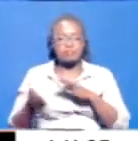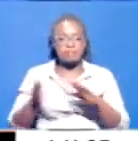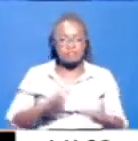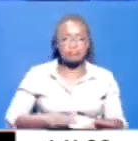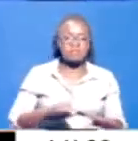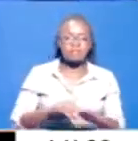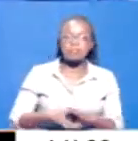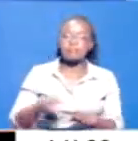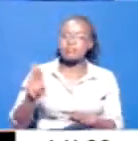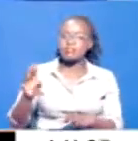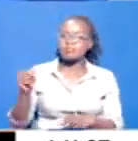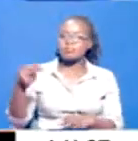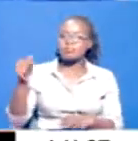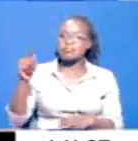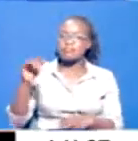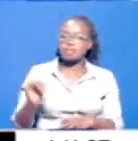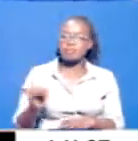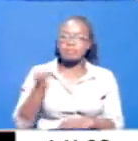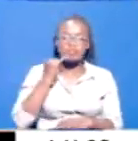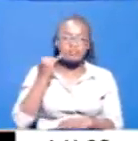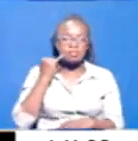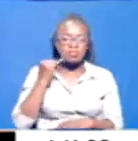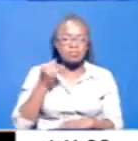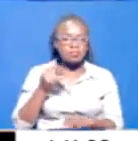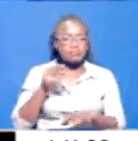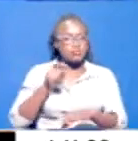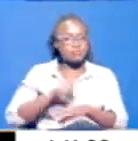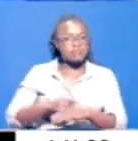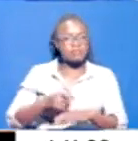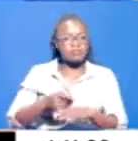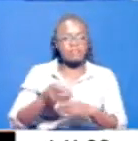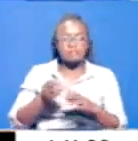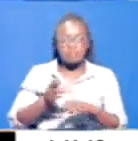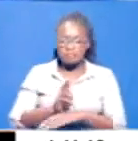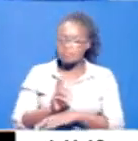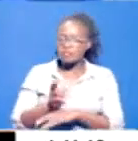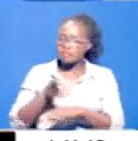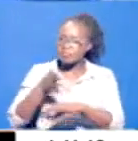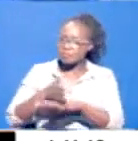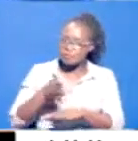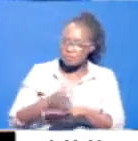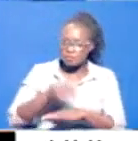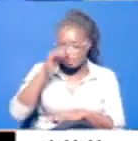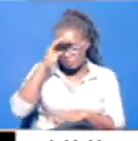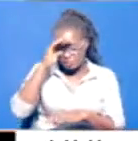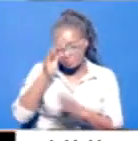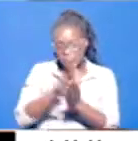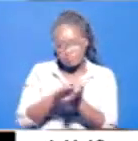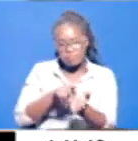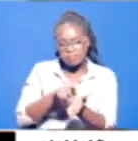Bahati, Nakuru, after consuming illicit liquor laced with a poisonous substance.